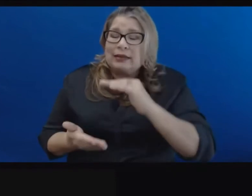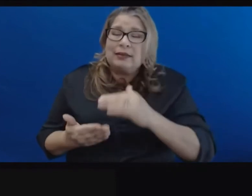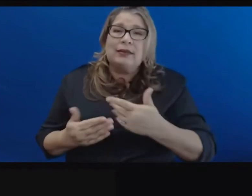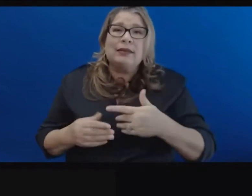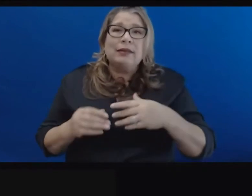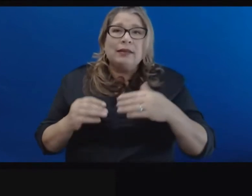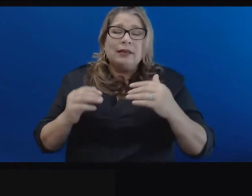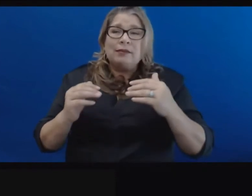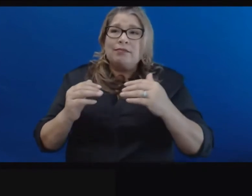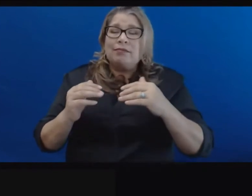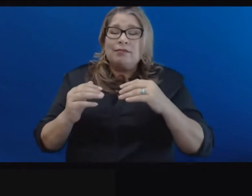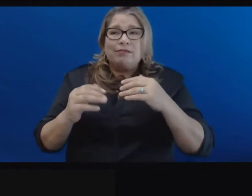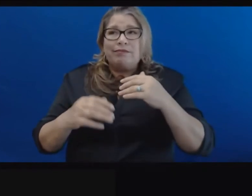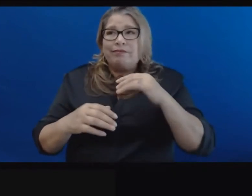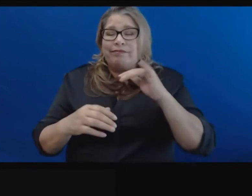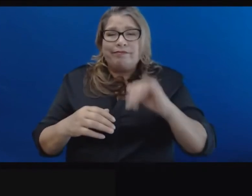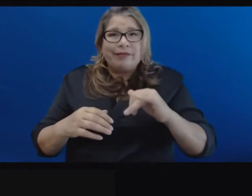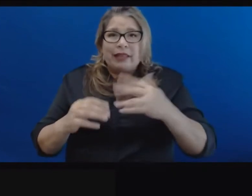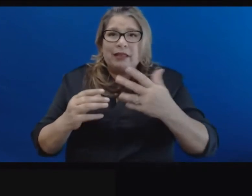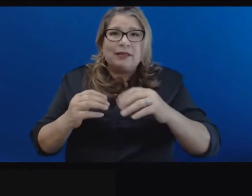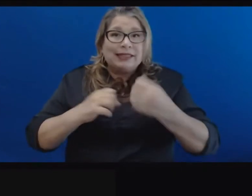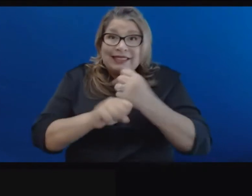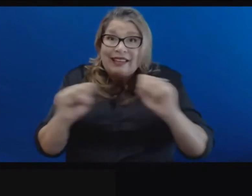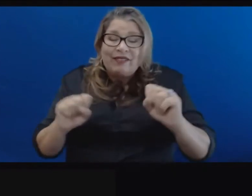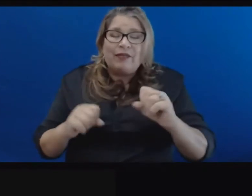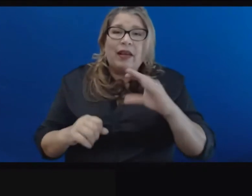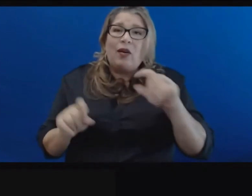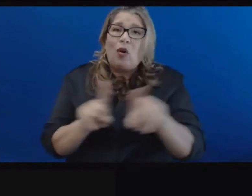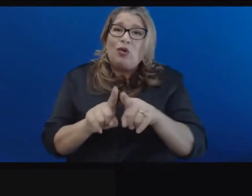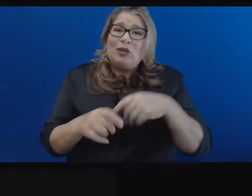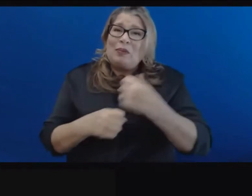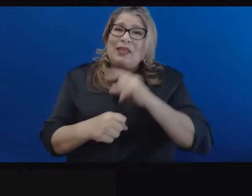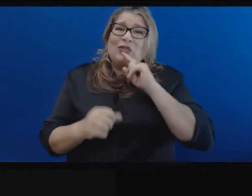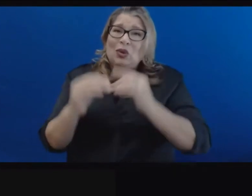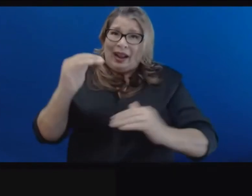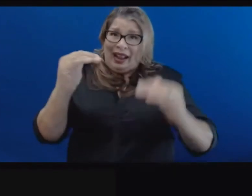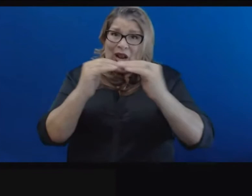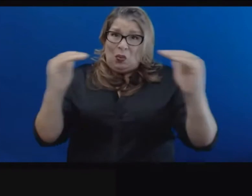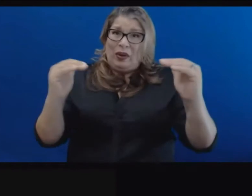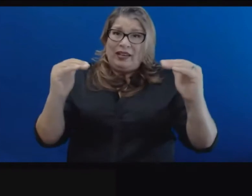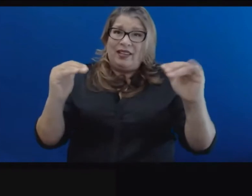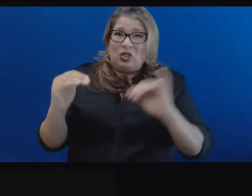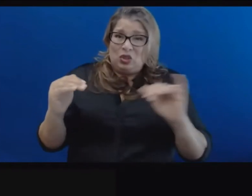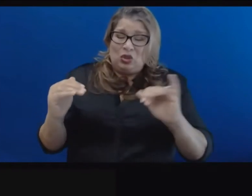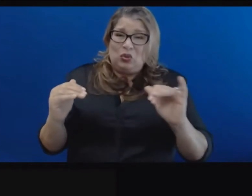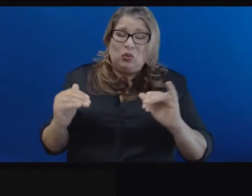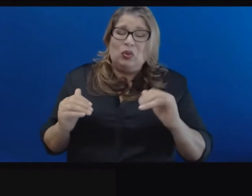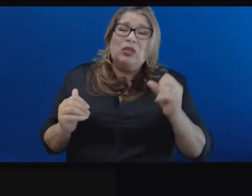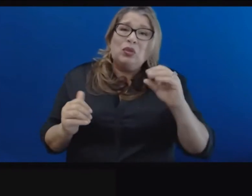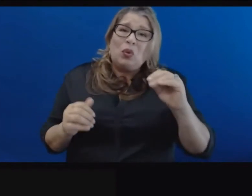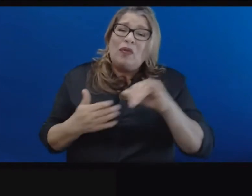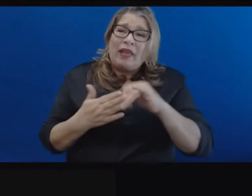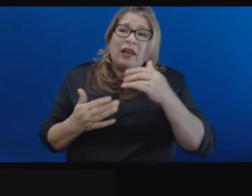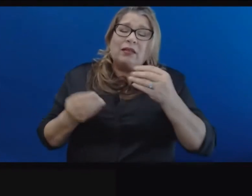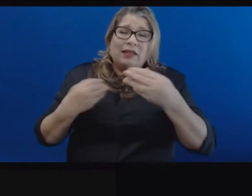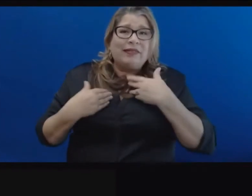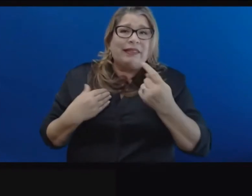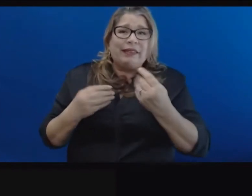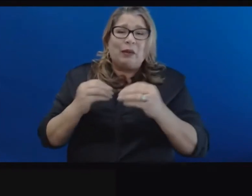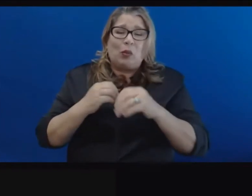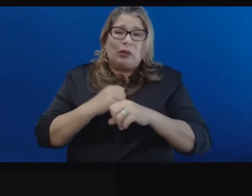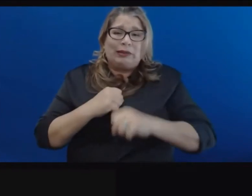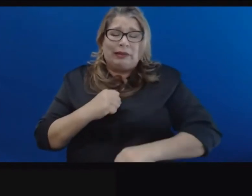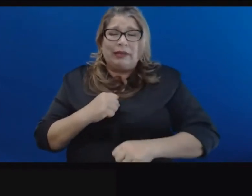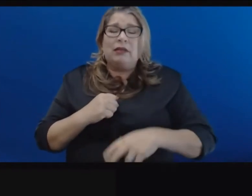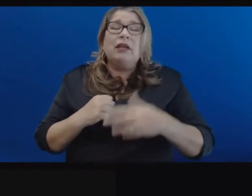our communities. I think other states, I don't want to speak for South Dakota or North Dakota, people have mentioned West Virginia, a